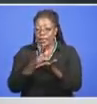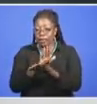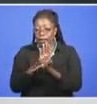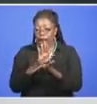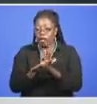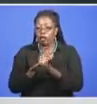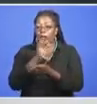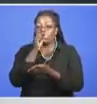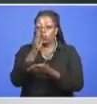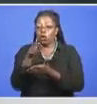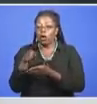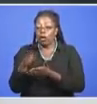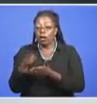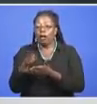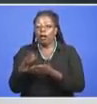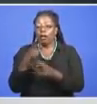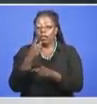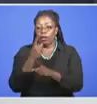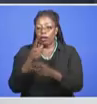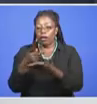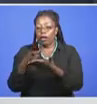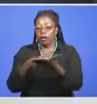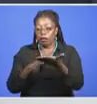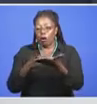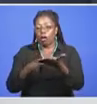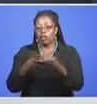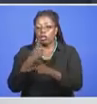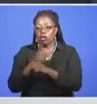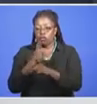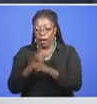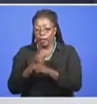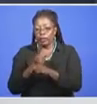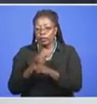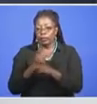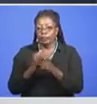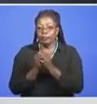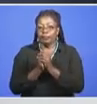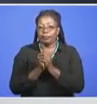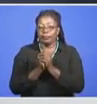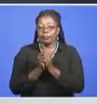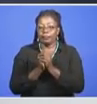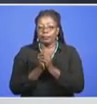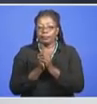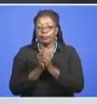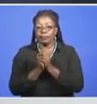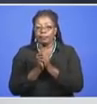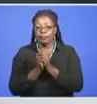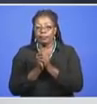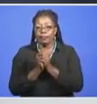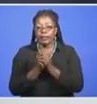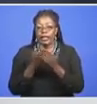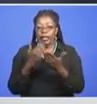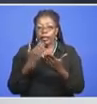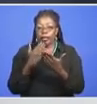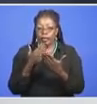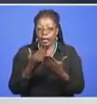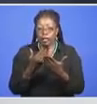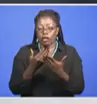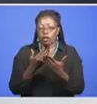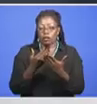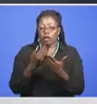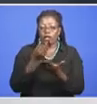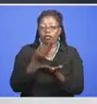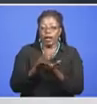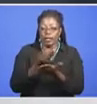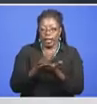being treated properly and to raise any points or anything that you think is anomalous. Thank you very much, Financial Secretary Marlon Johnson. They're